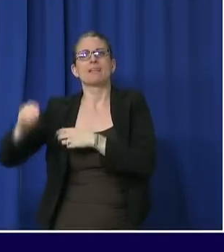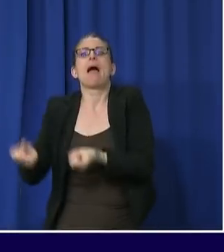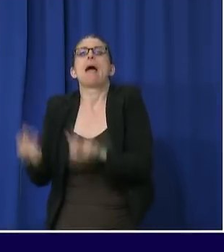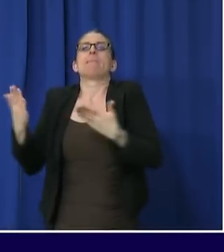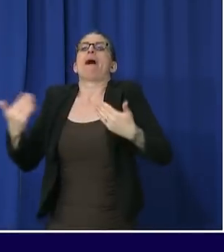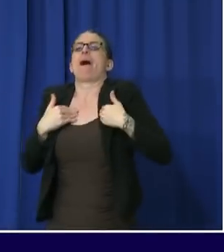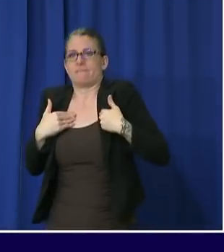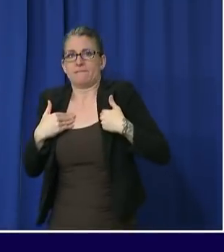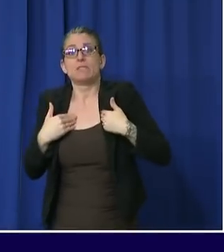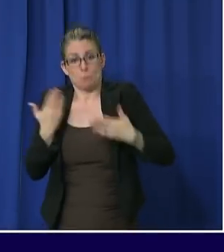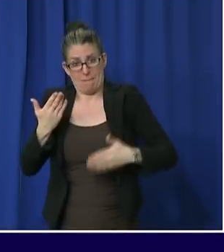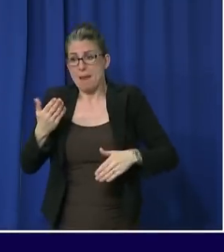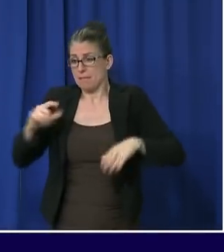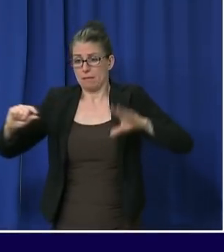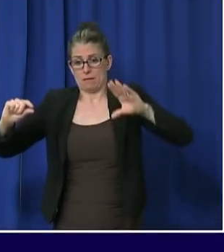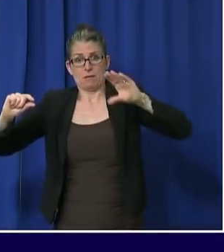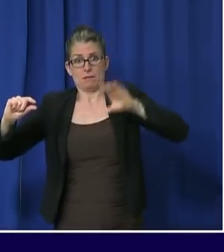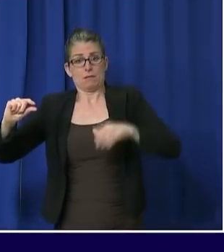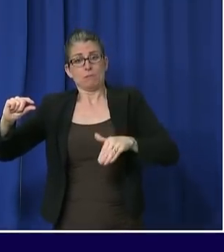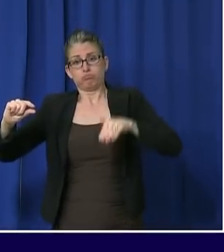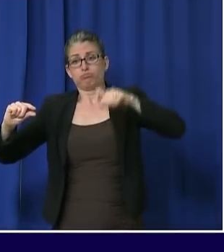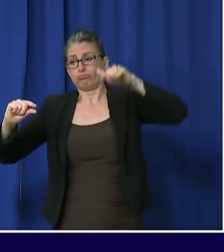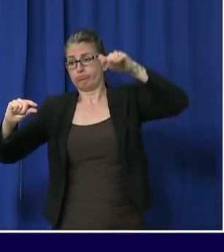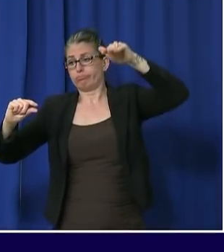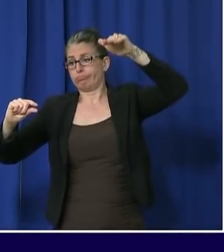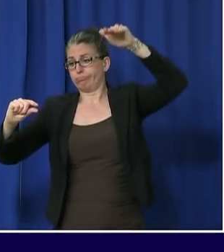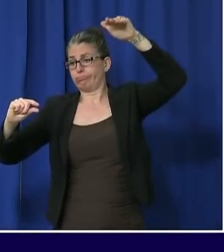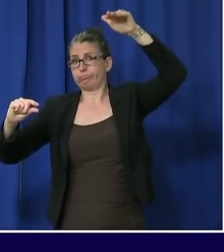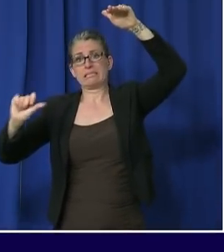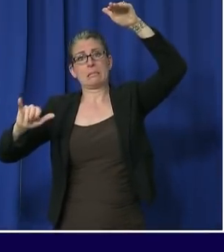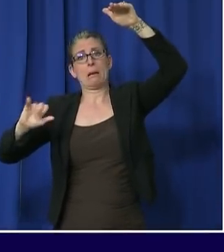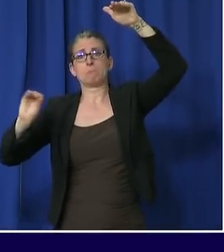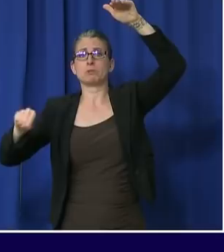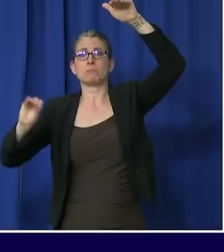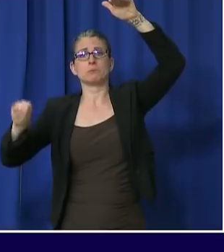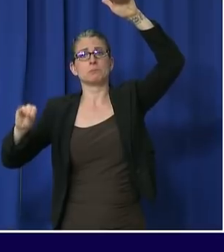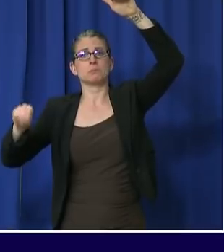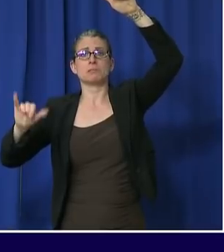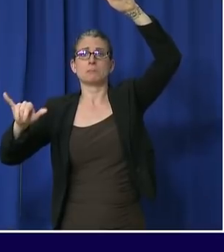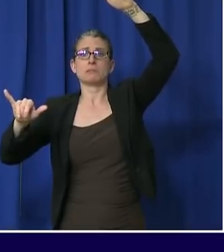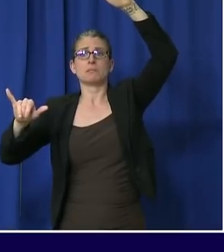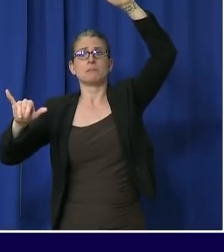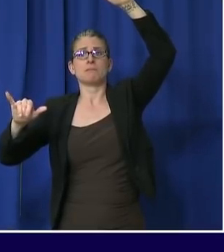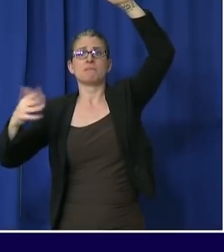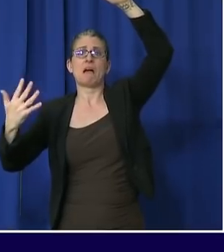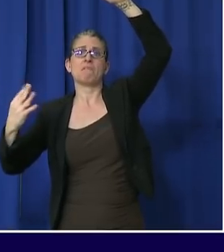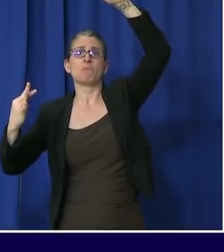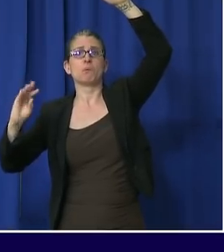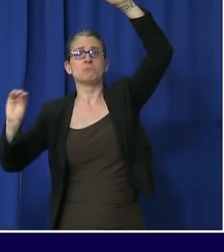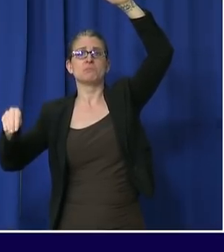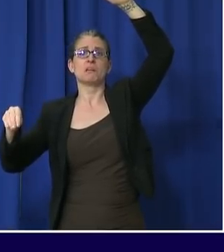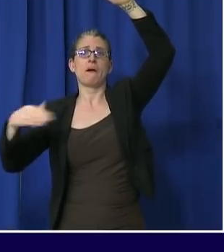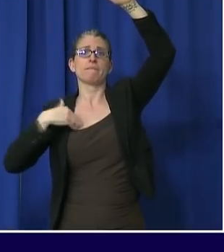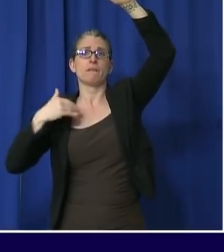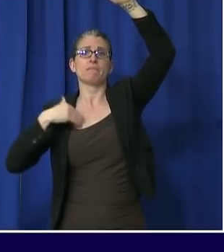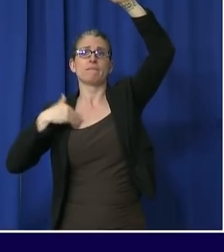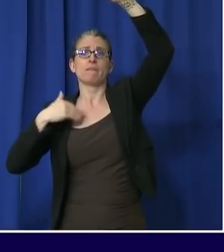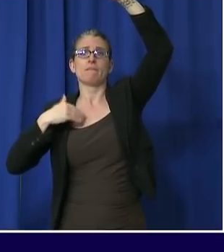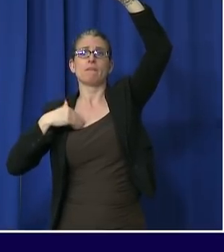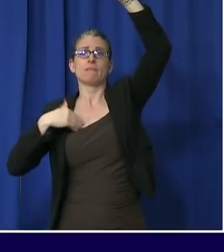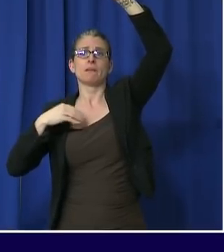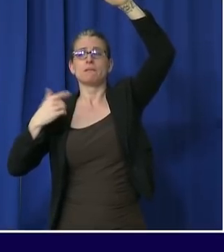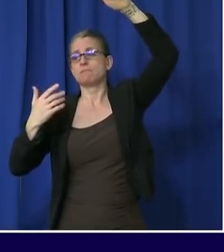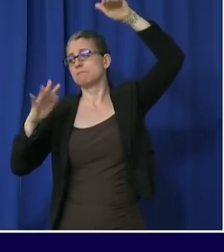if we triple the amount of testing, that tells us one thing. But if the positivity rate goes way up, even as we triple